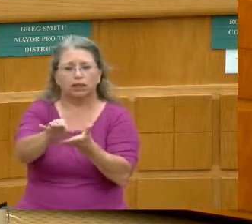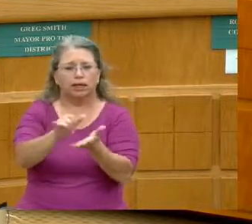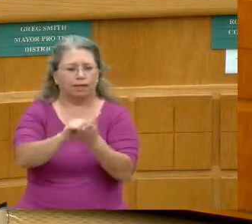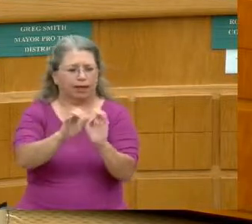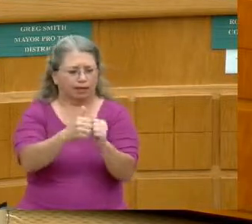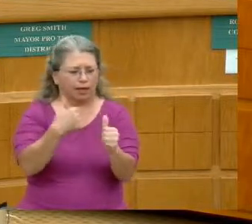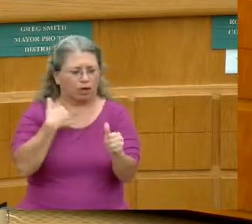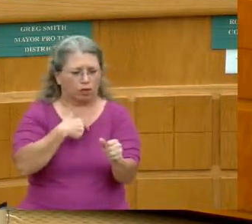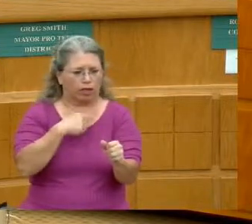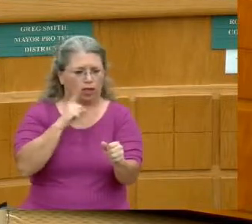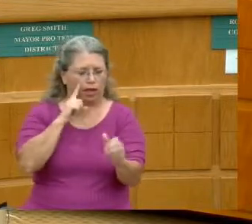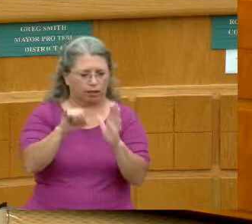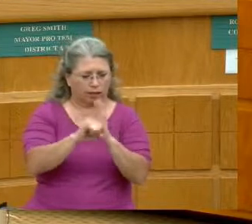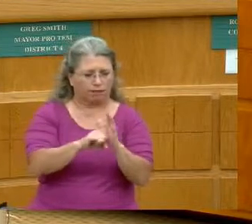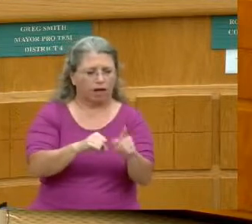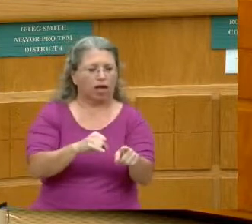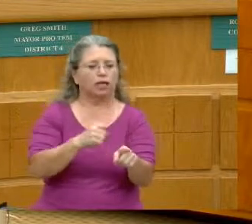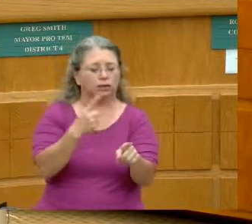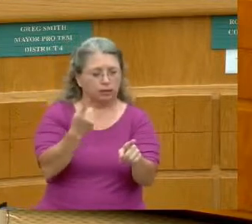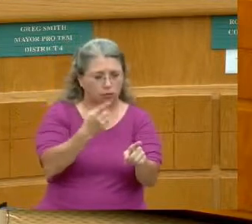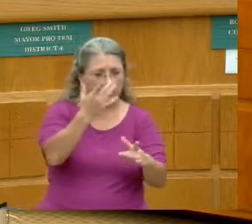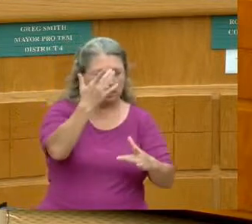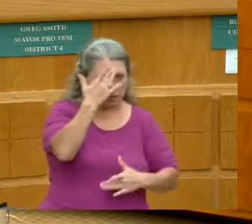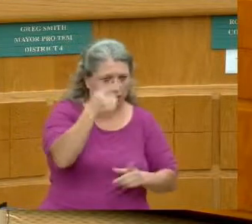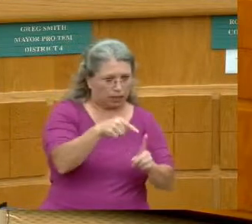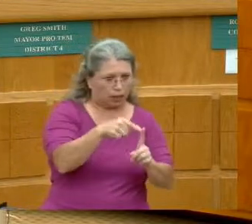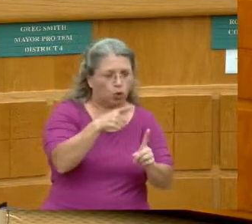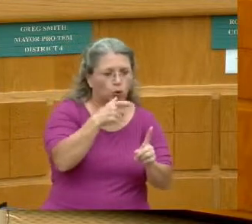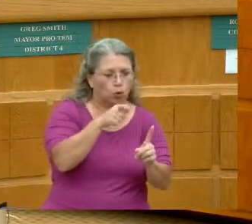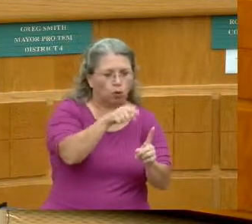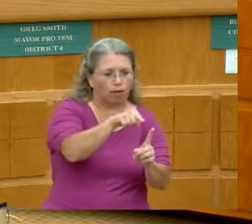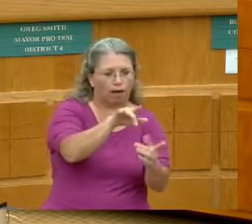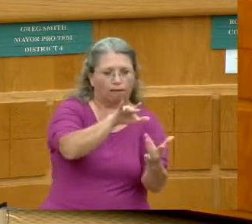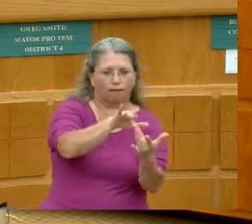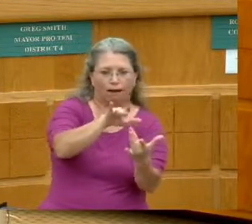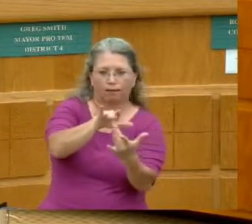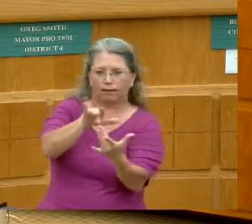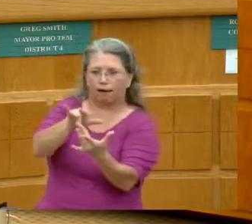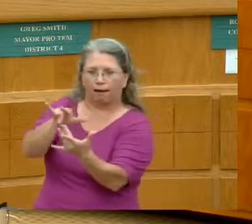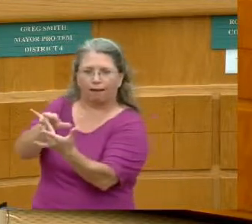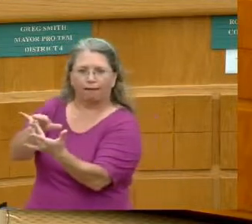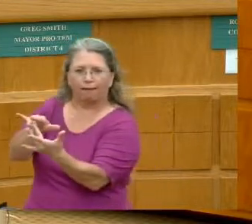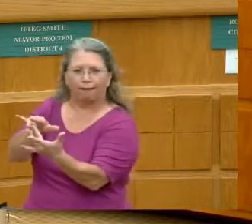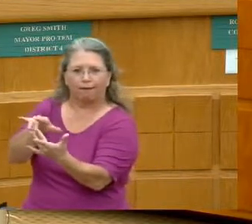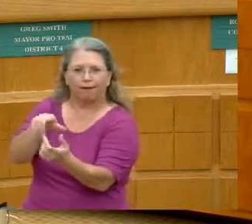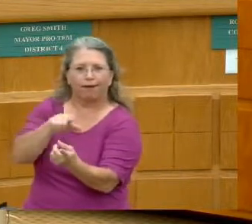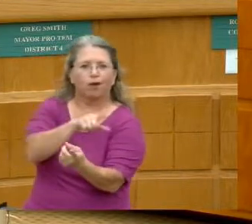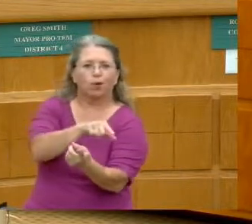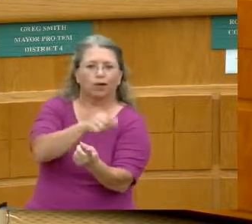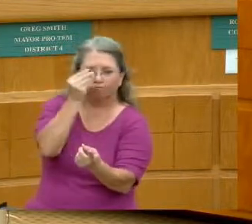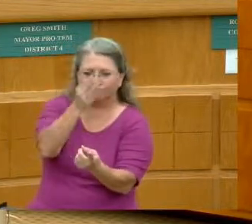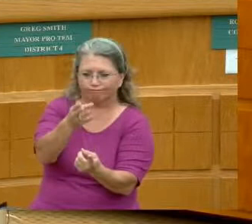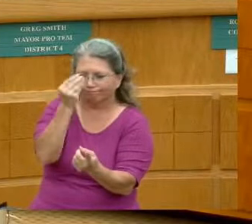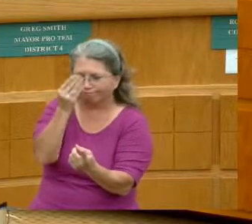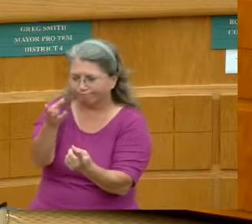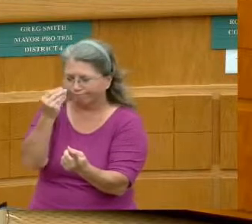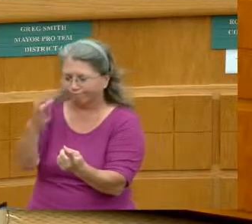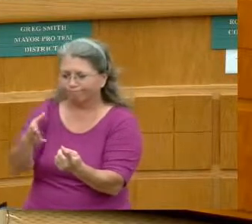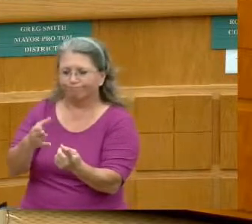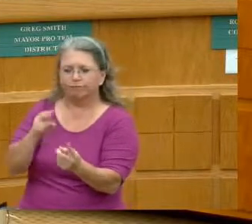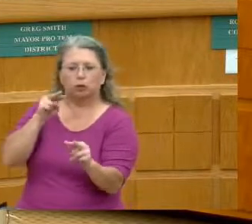facility, and we contain it. And without that, these outbreaks would spill out into the community.